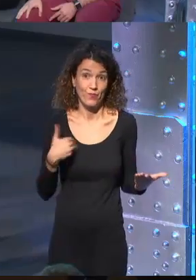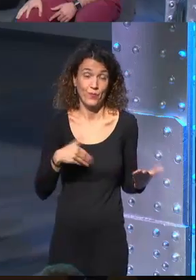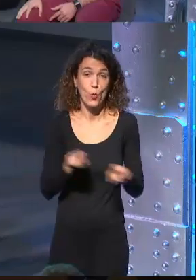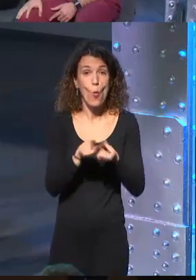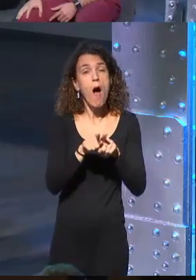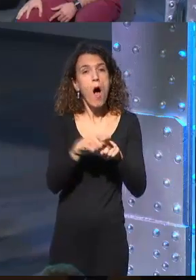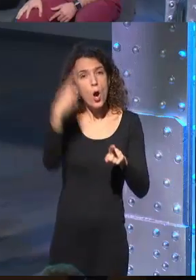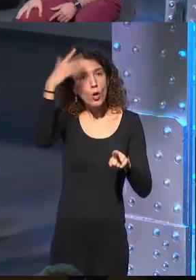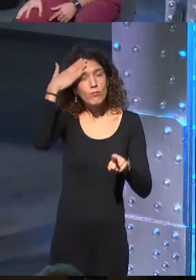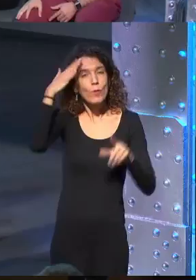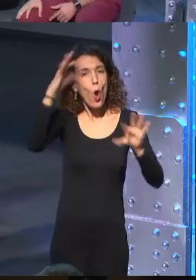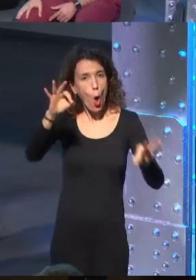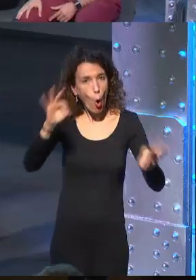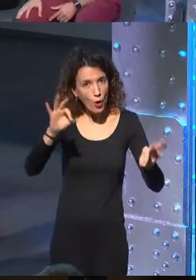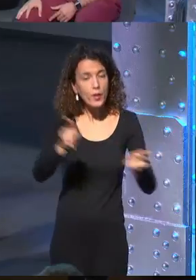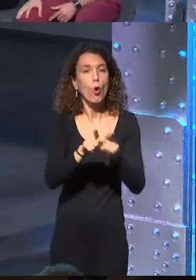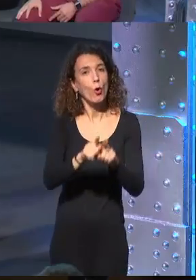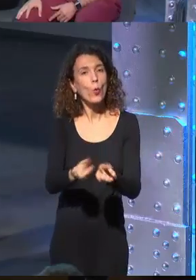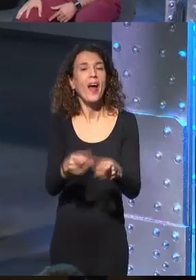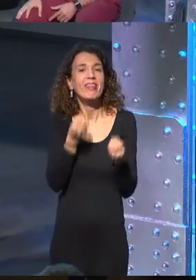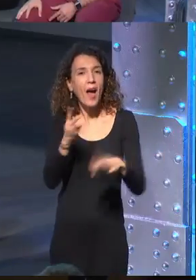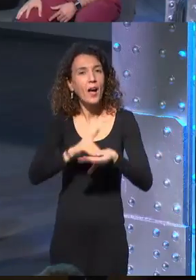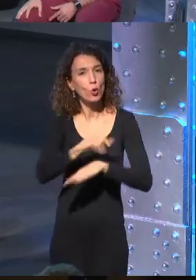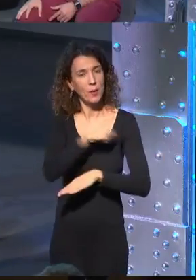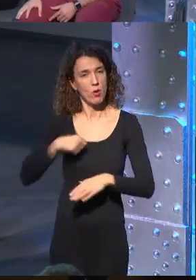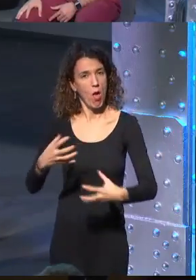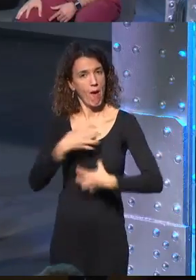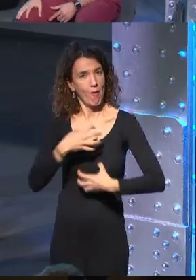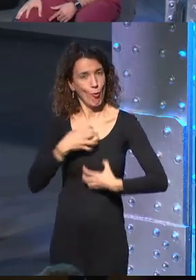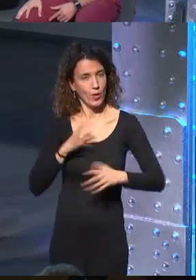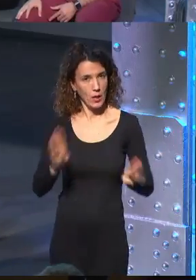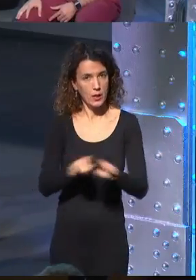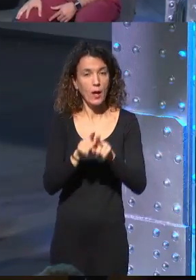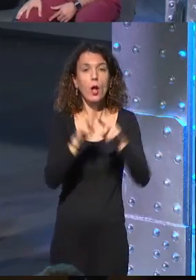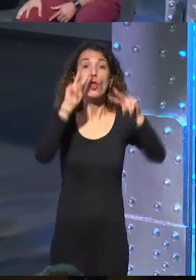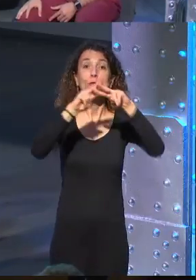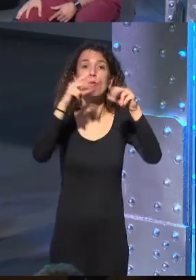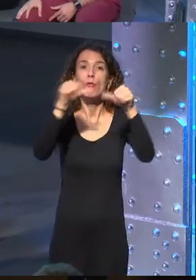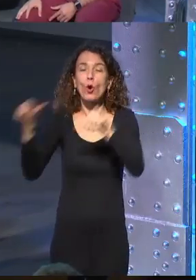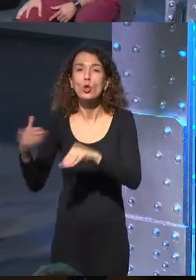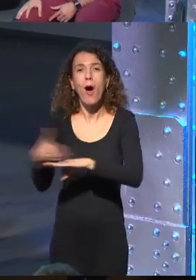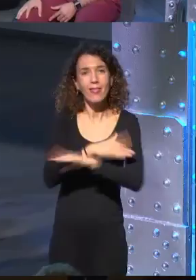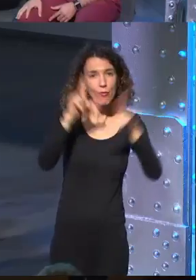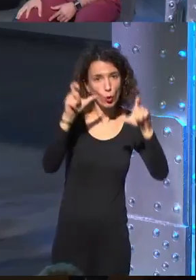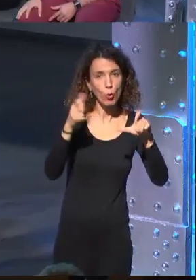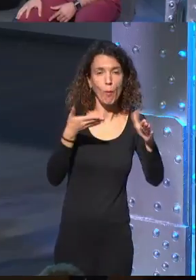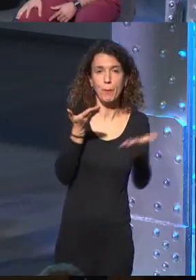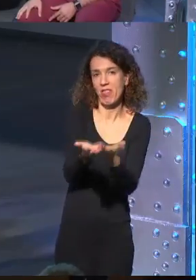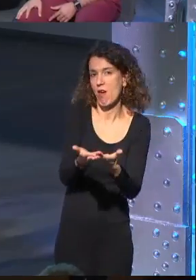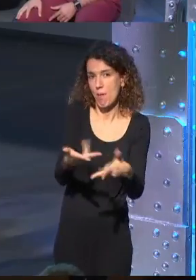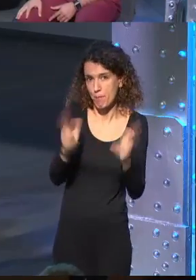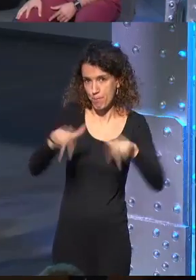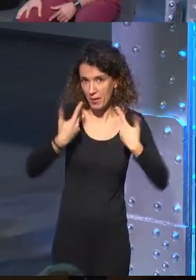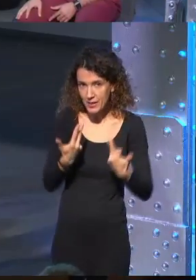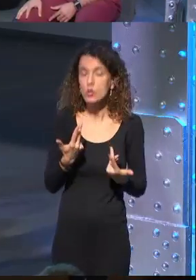in your virtual life. So we take that call for common sense. Please do not tag